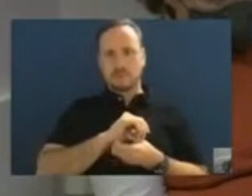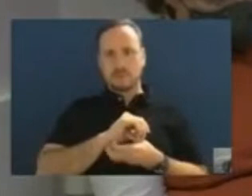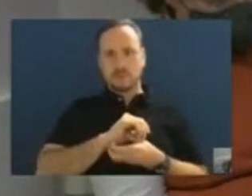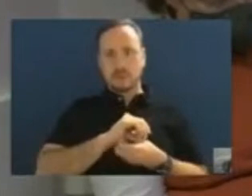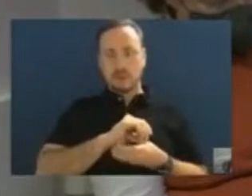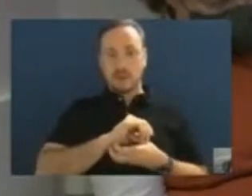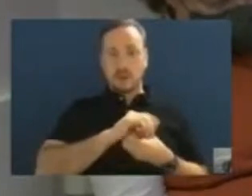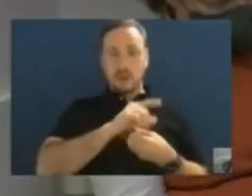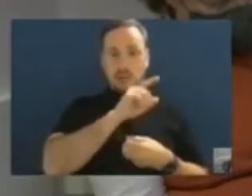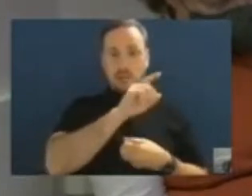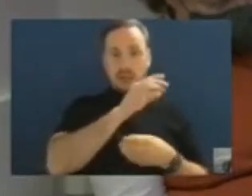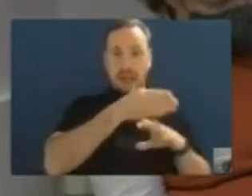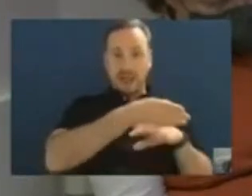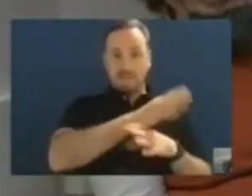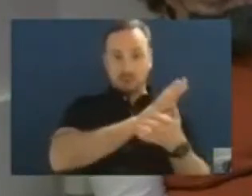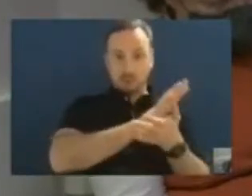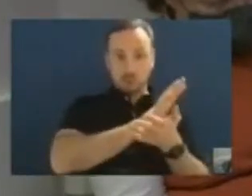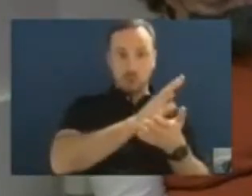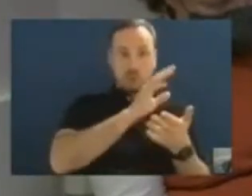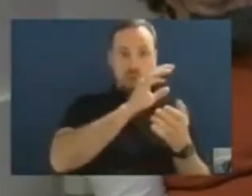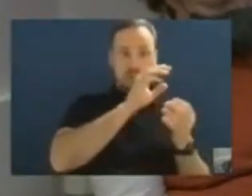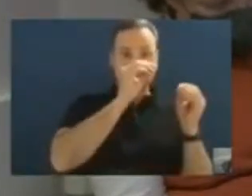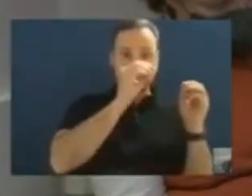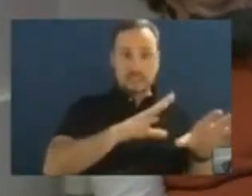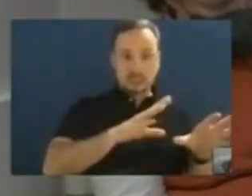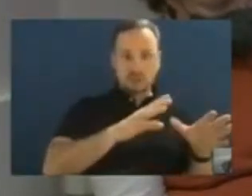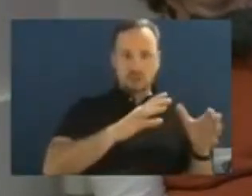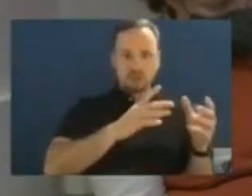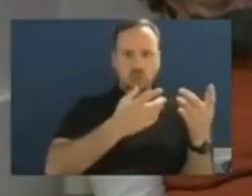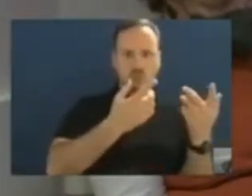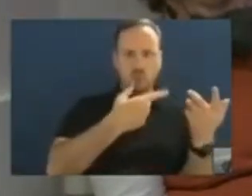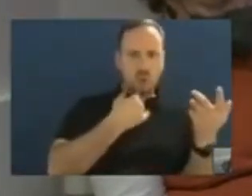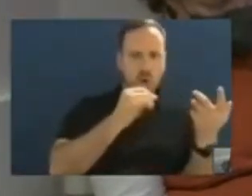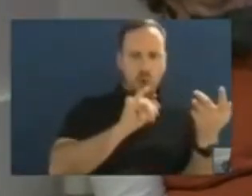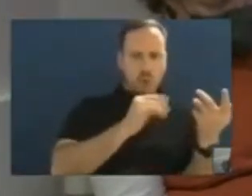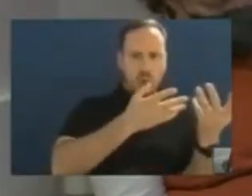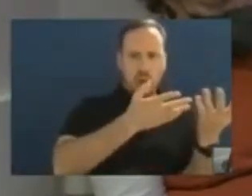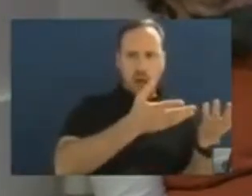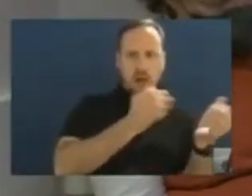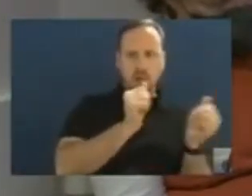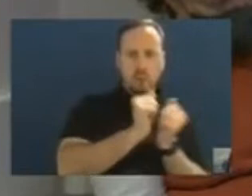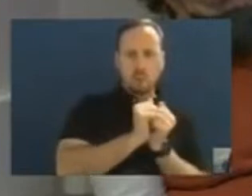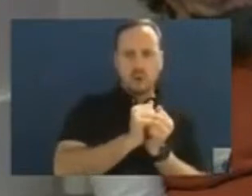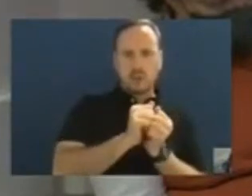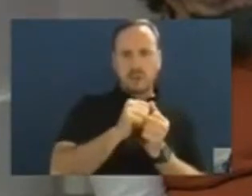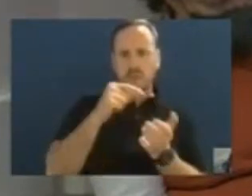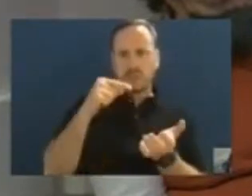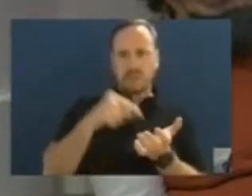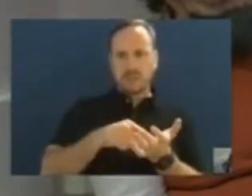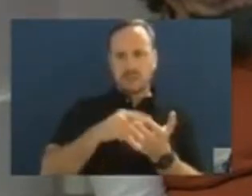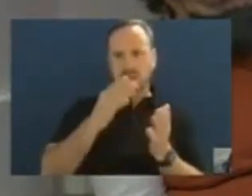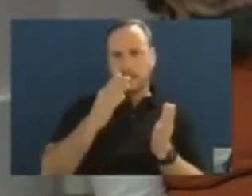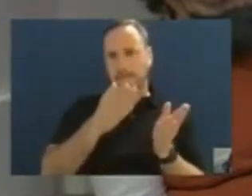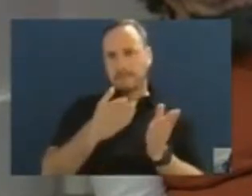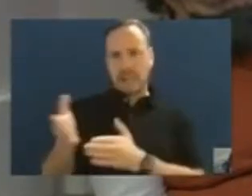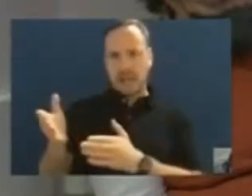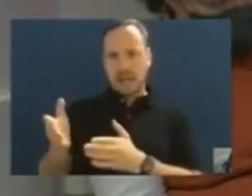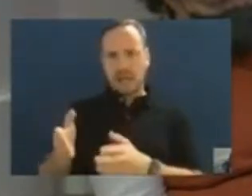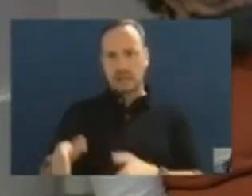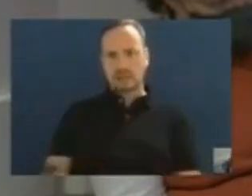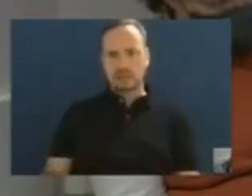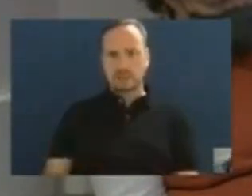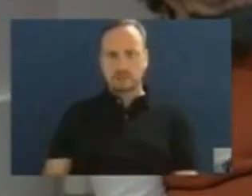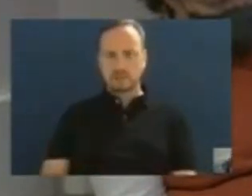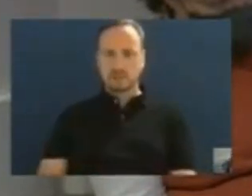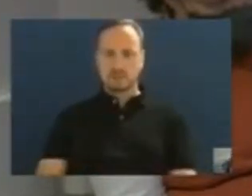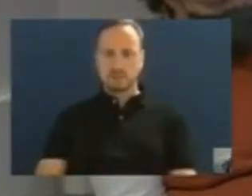and after-school programs, how does that look in line with this and how the staff's children would be